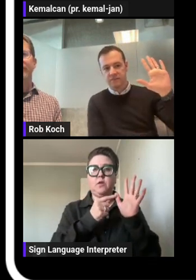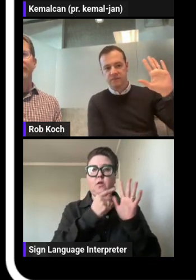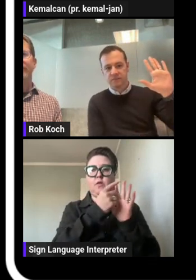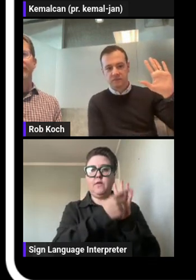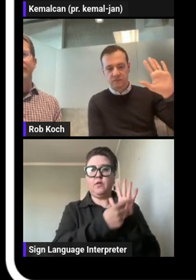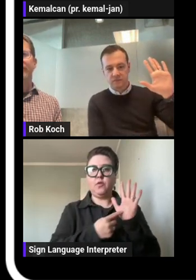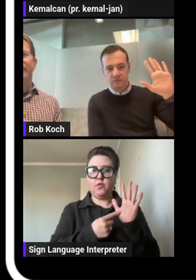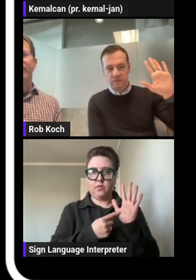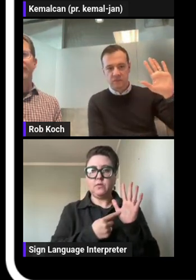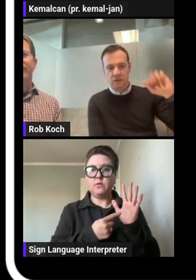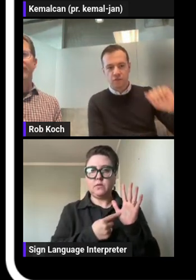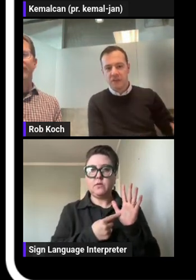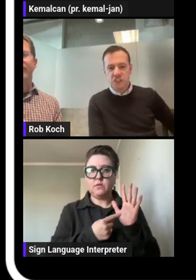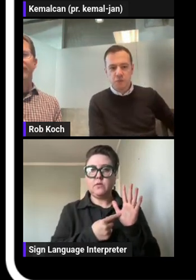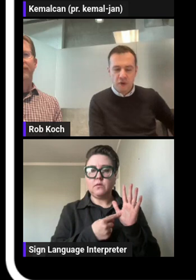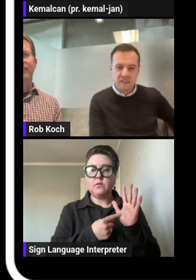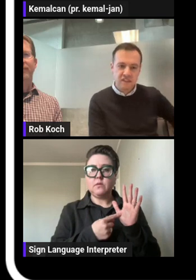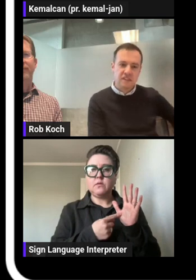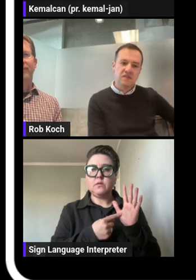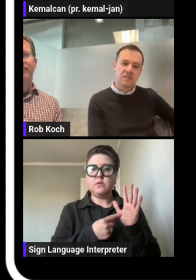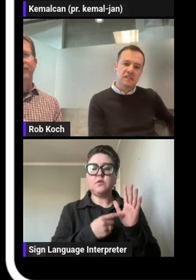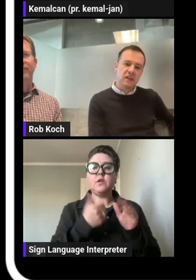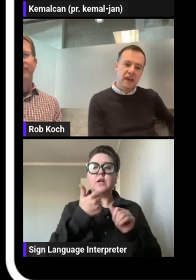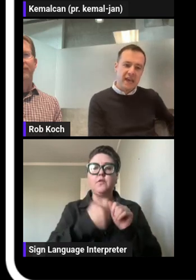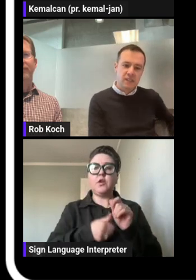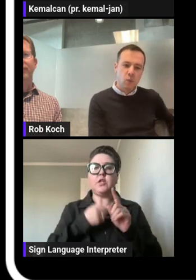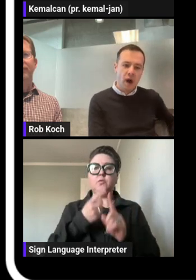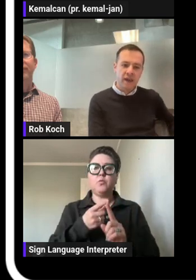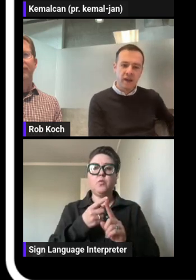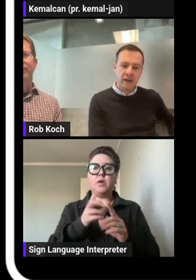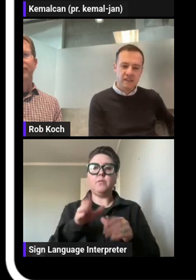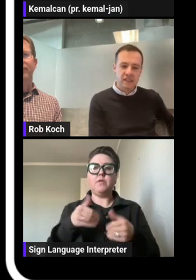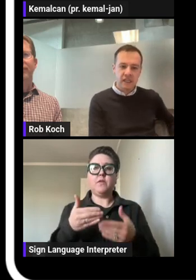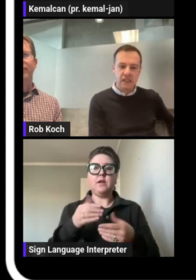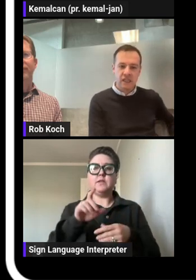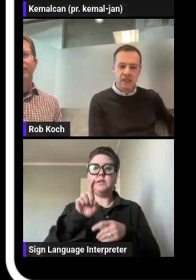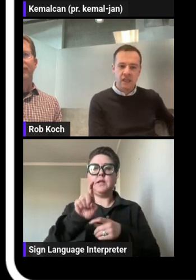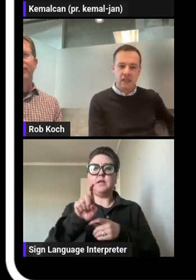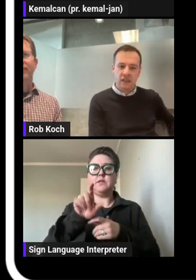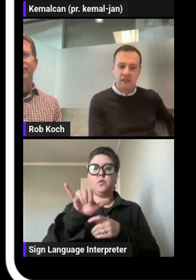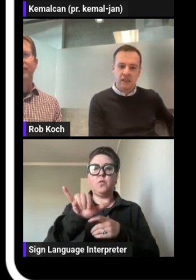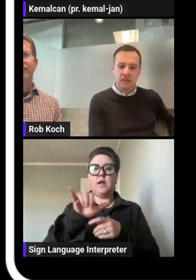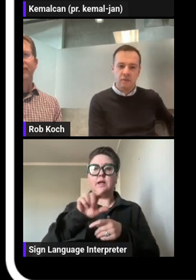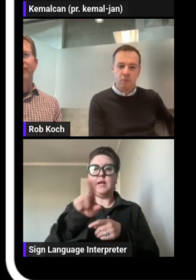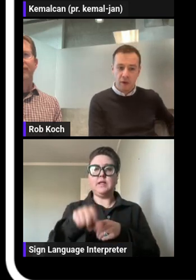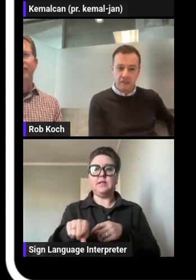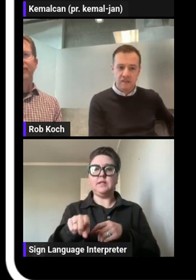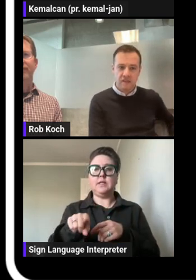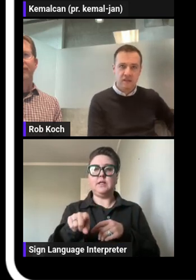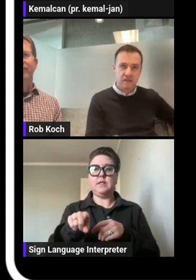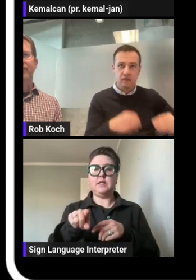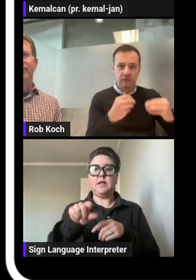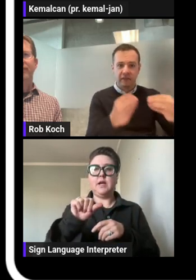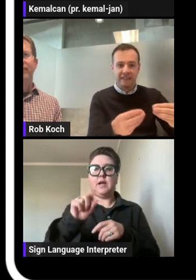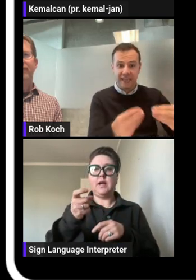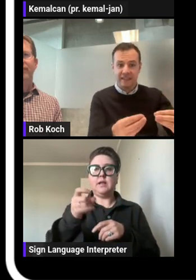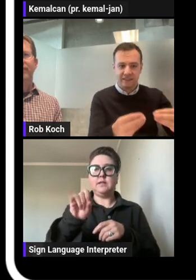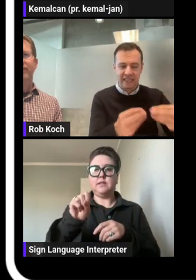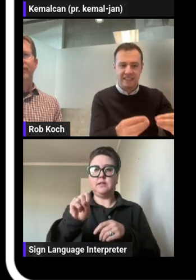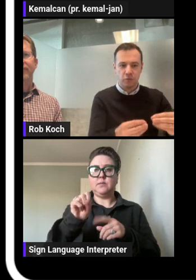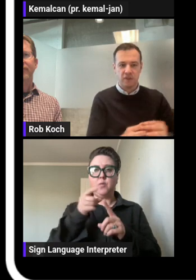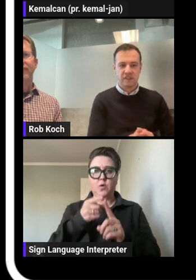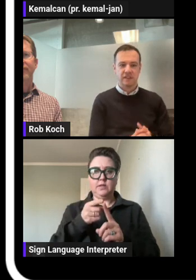hand. For each point, it gives X, Y, and Z points,